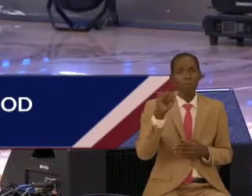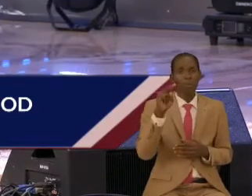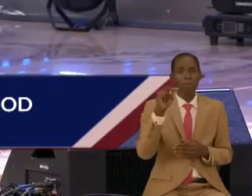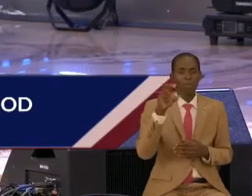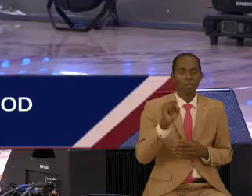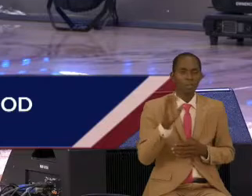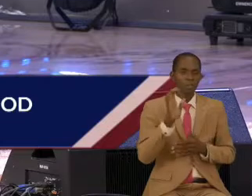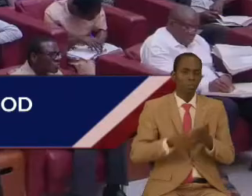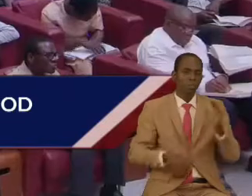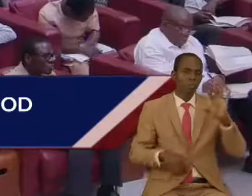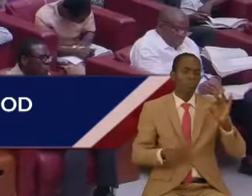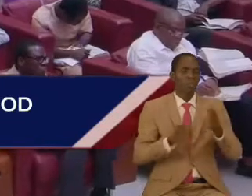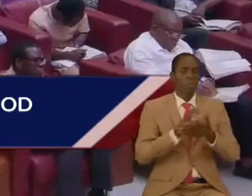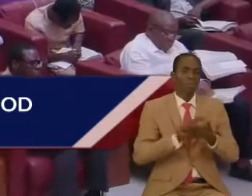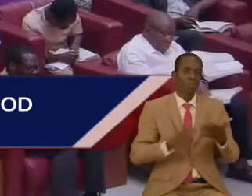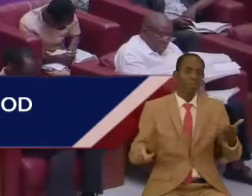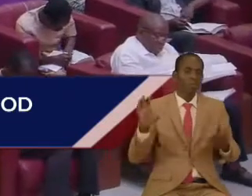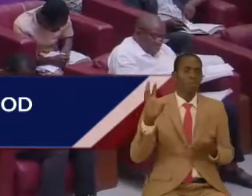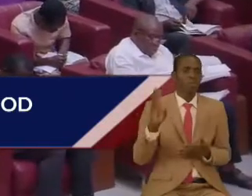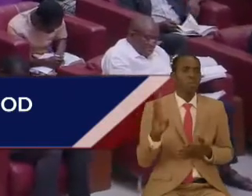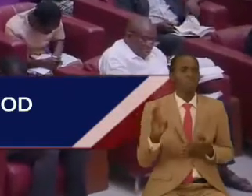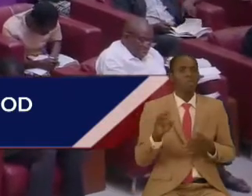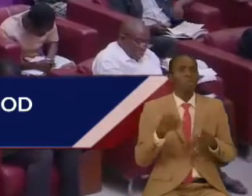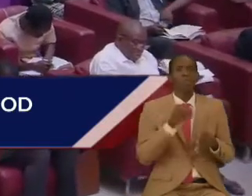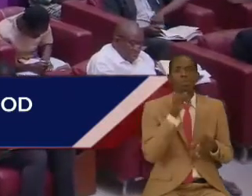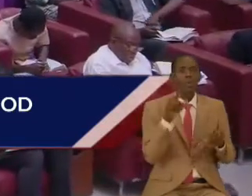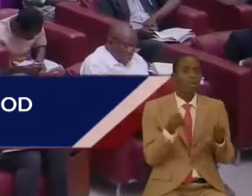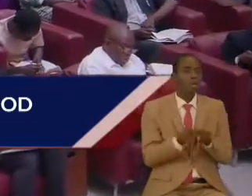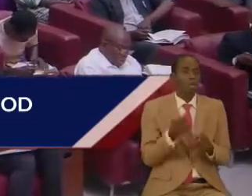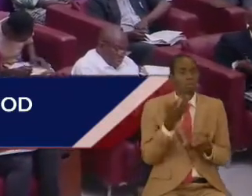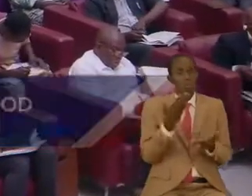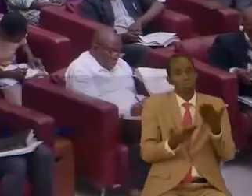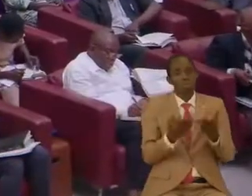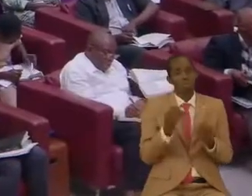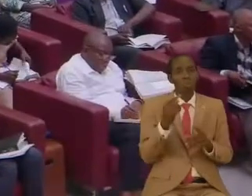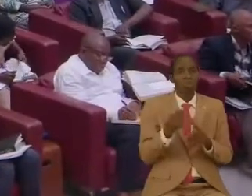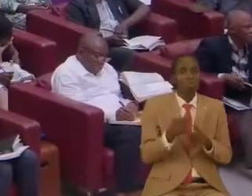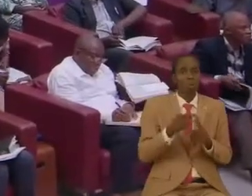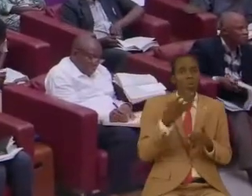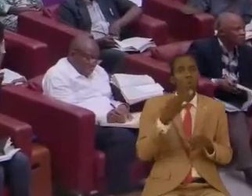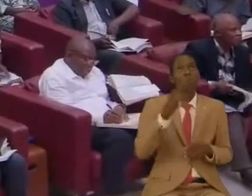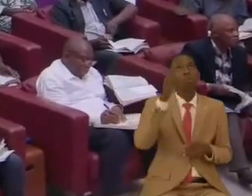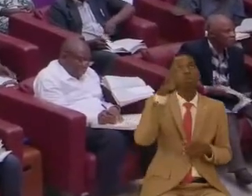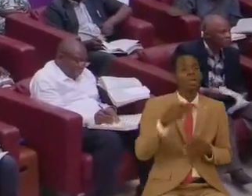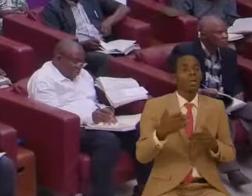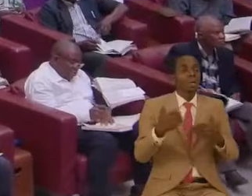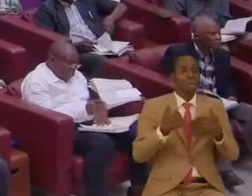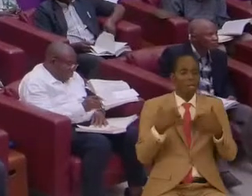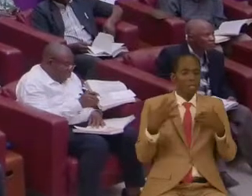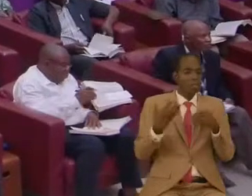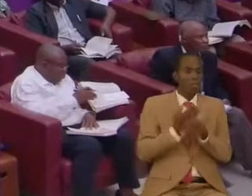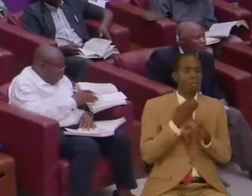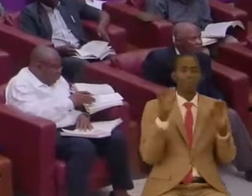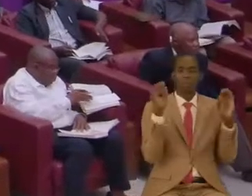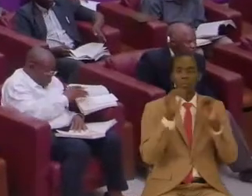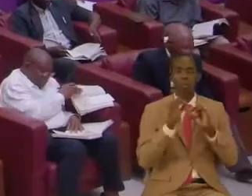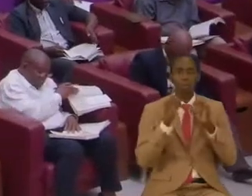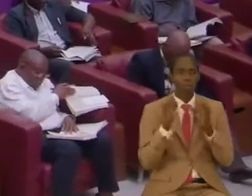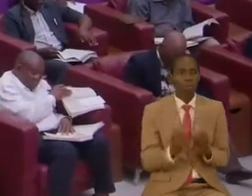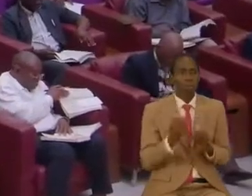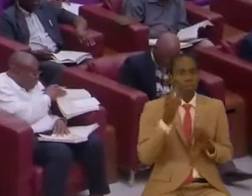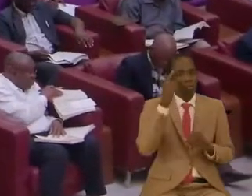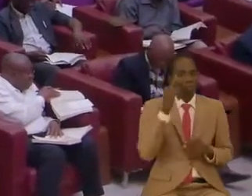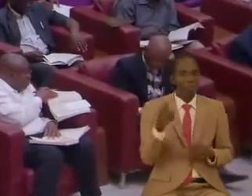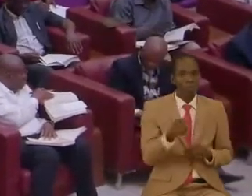6. Romans chapter 9, verse 6, not as though the word of God has taken on effect, for